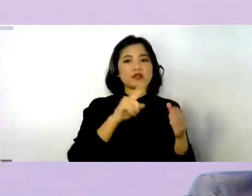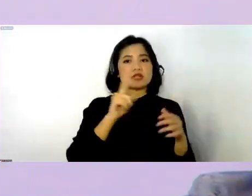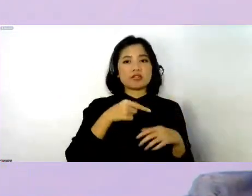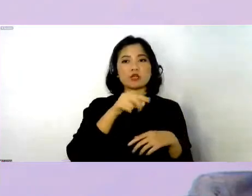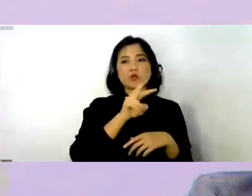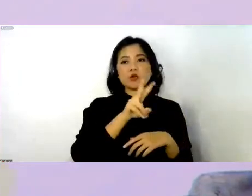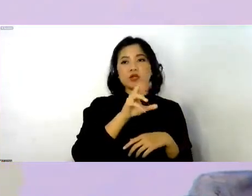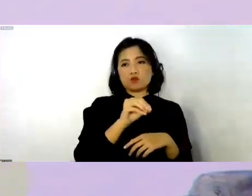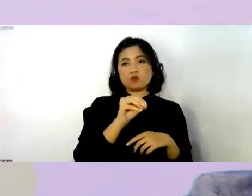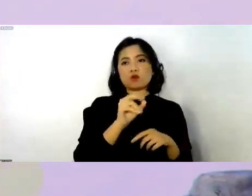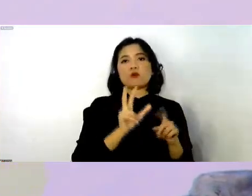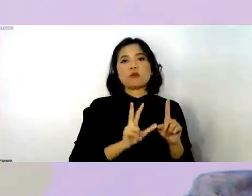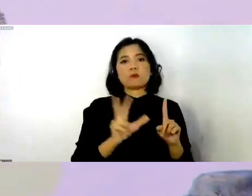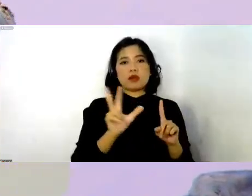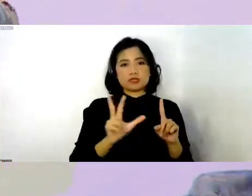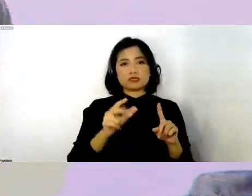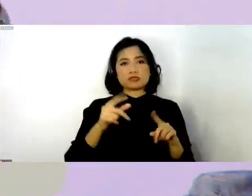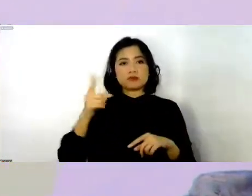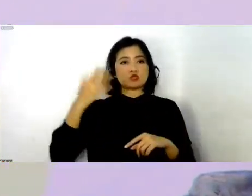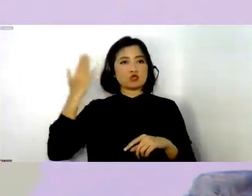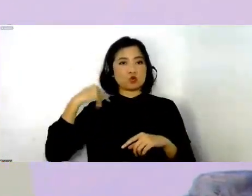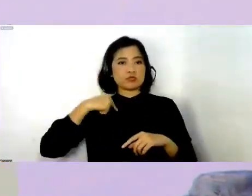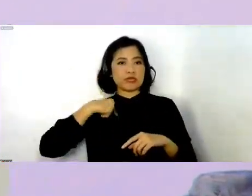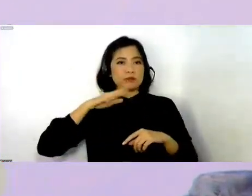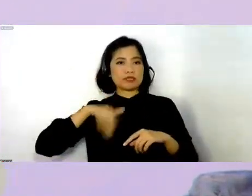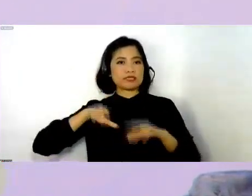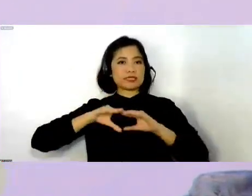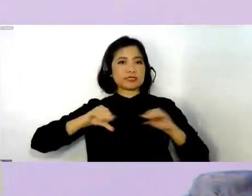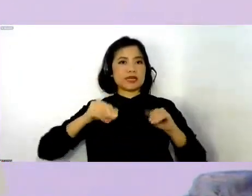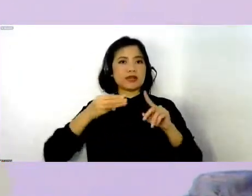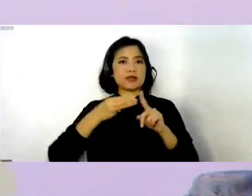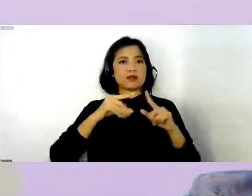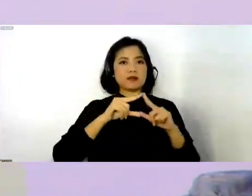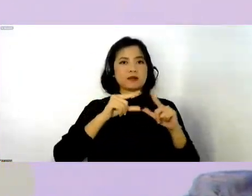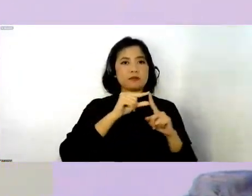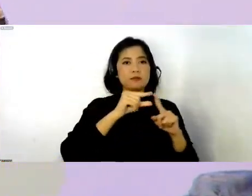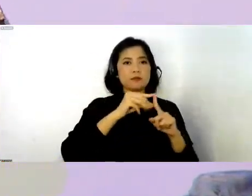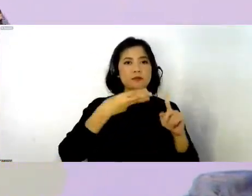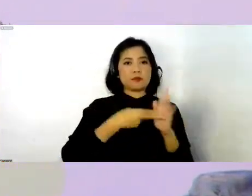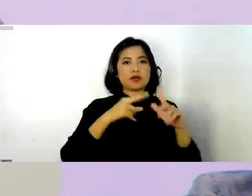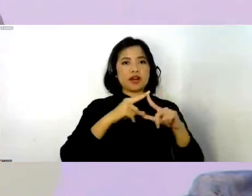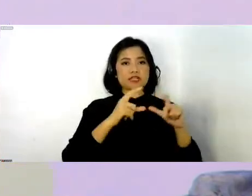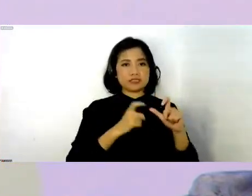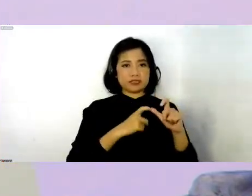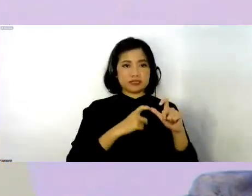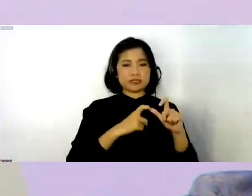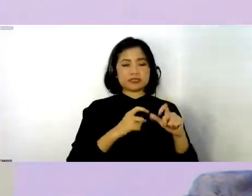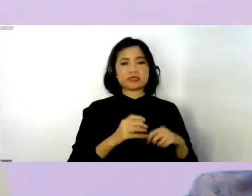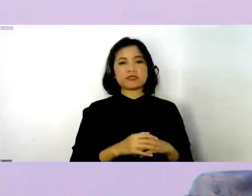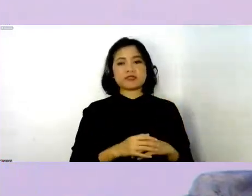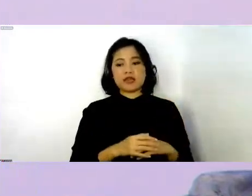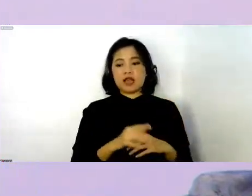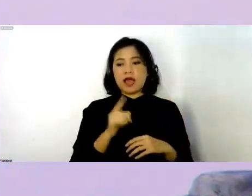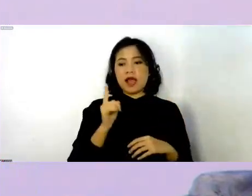the statistic to the opposition or to the other parties who might not who might disagree with the